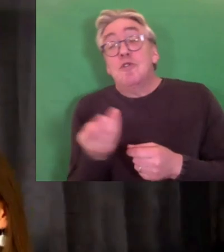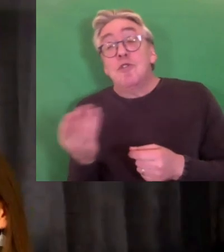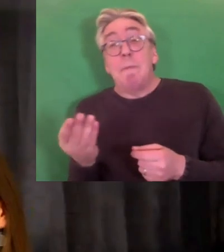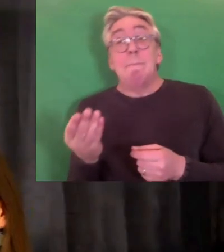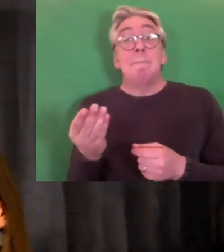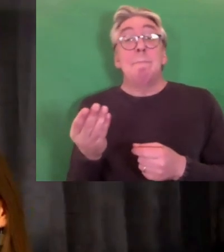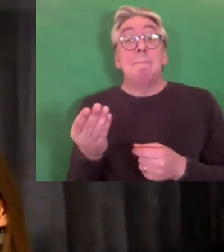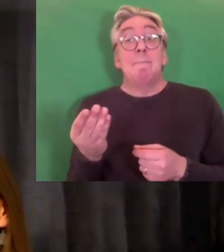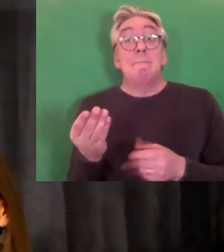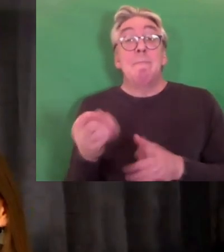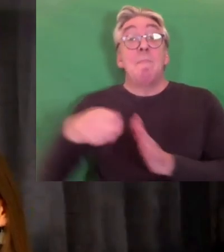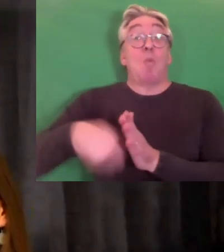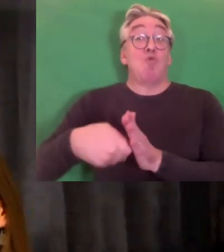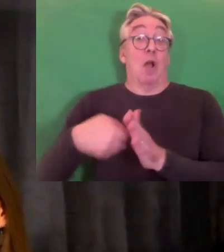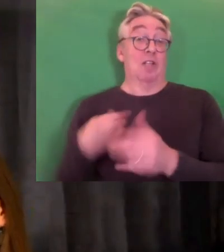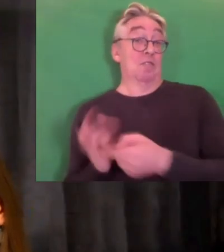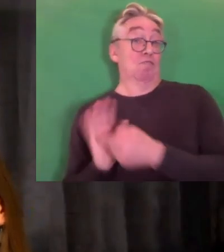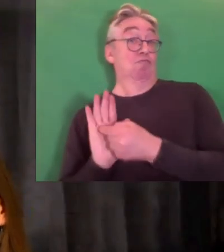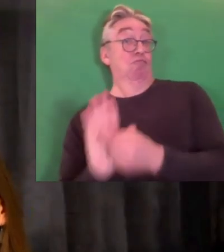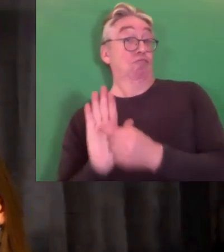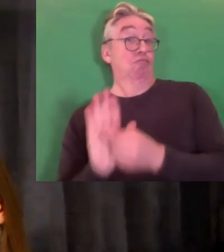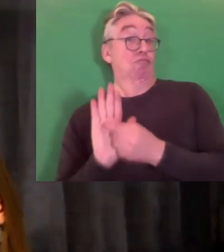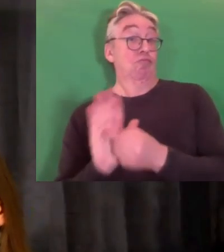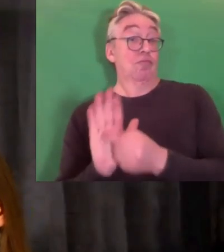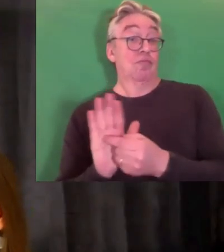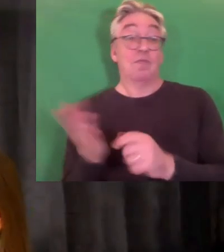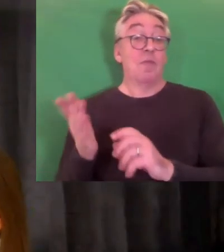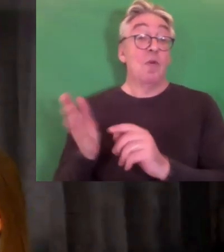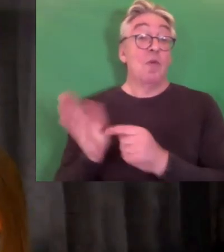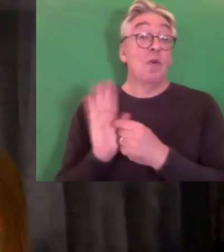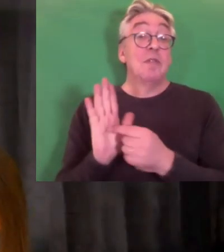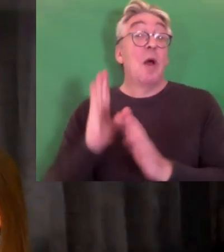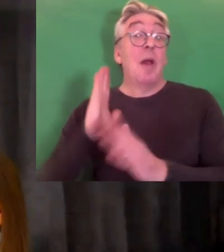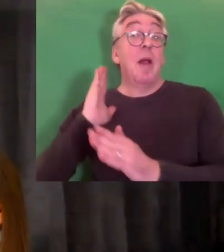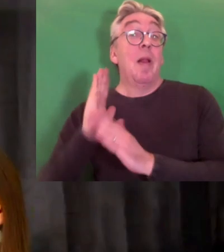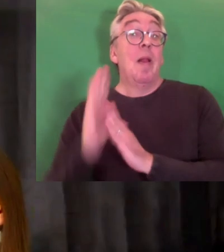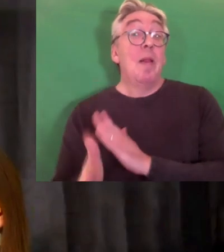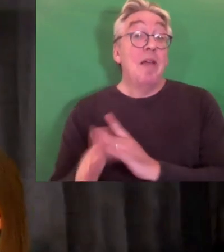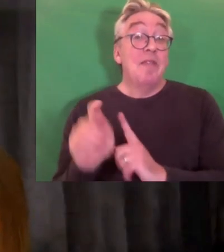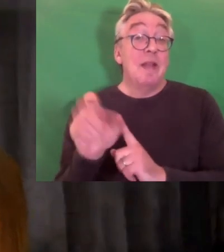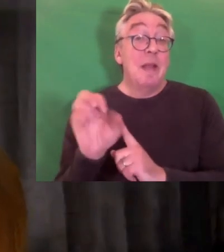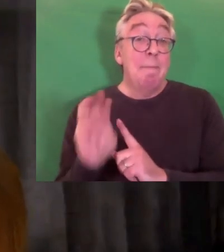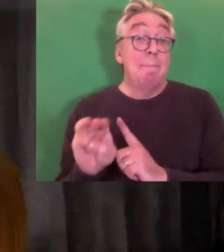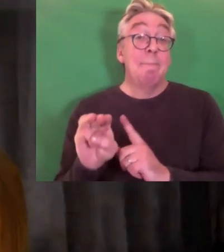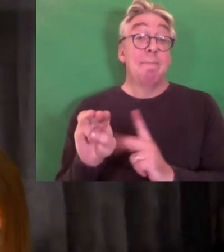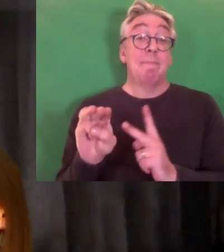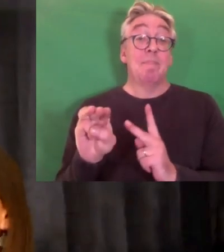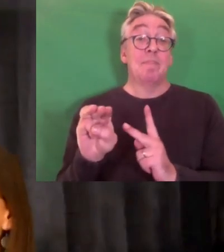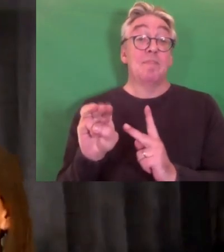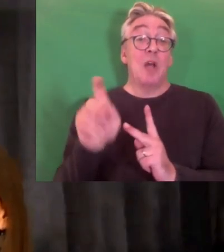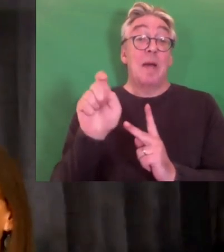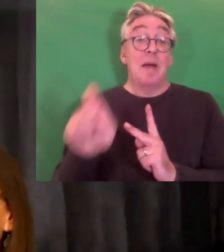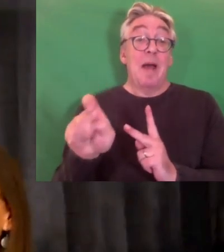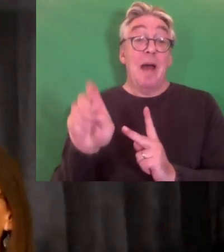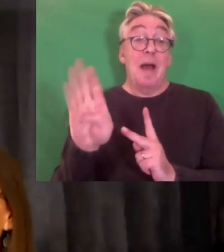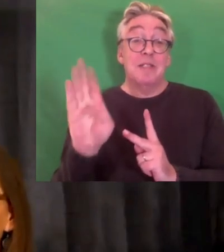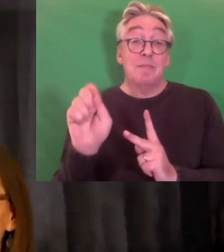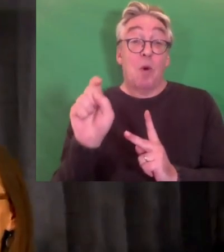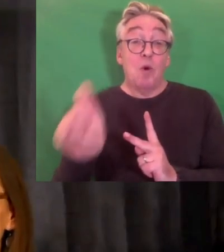projects and tools like from LIFETOOL and Xbox Adaptive Controller. We have Toby, all of them showing what